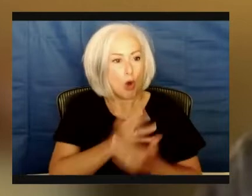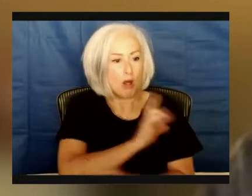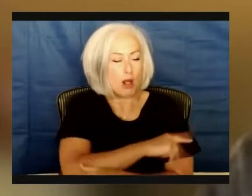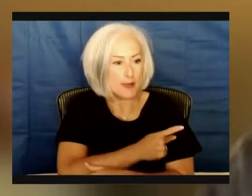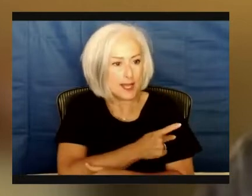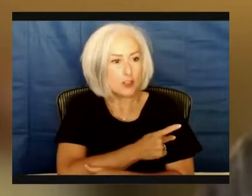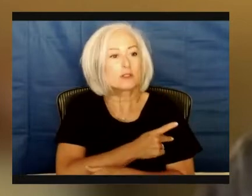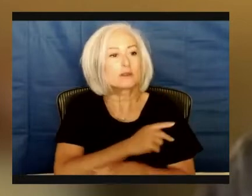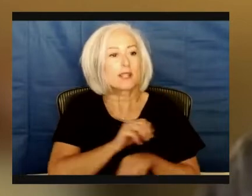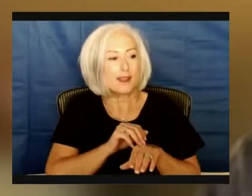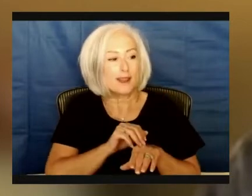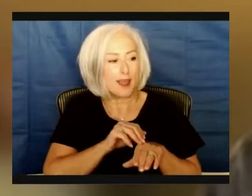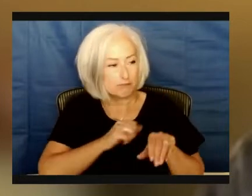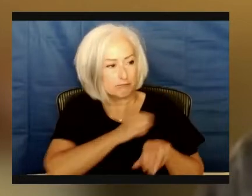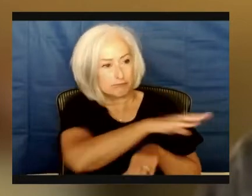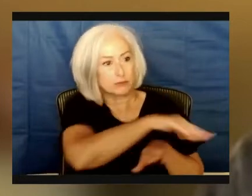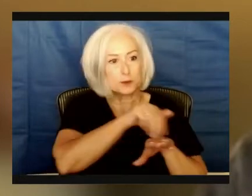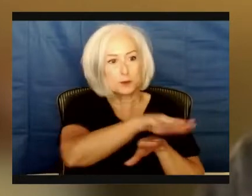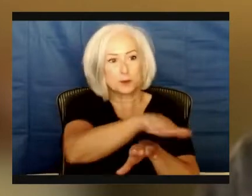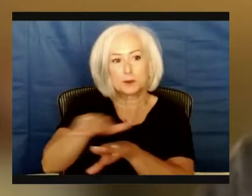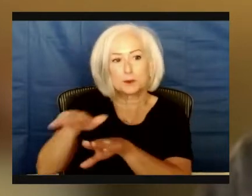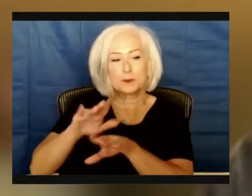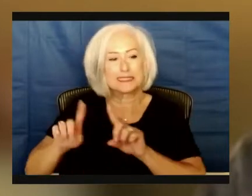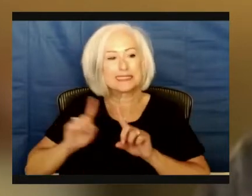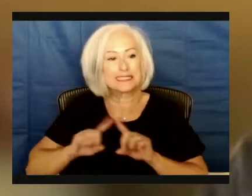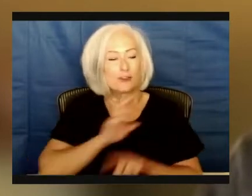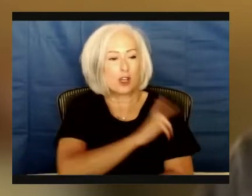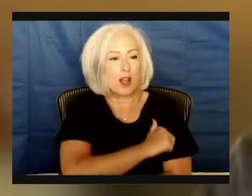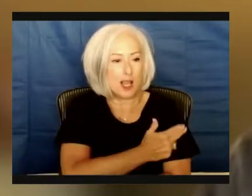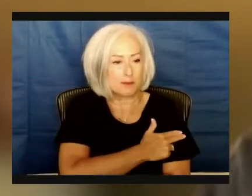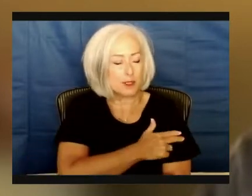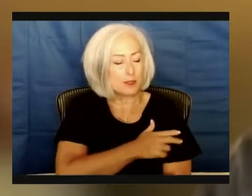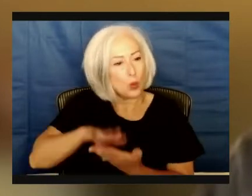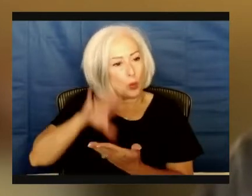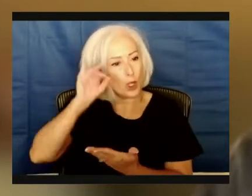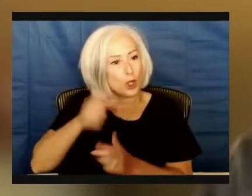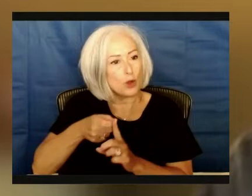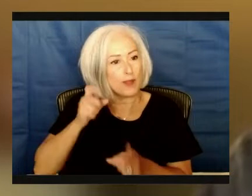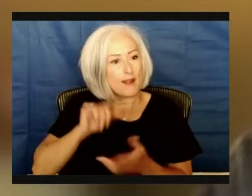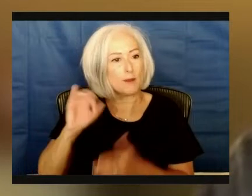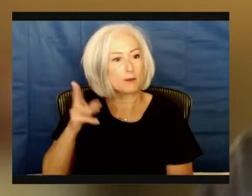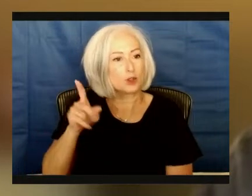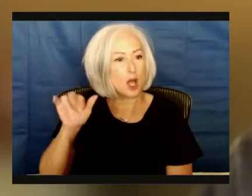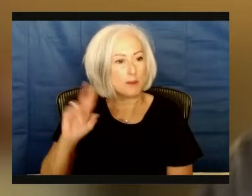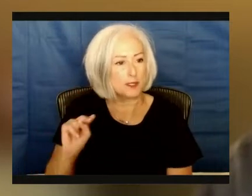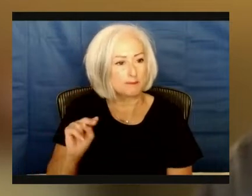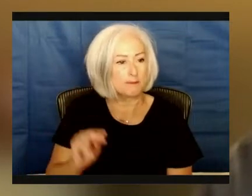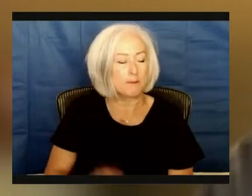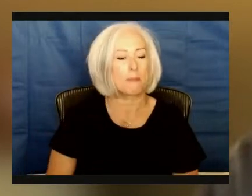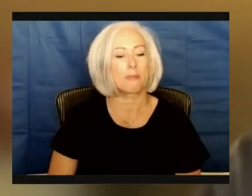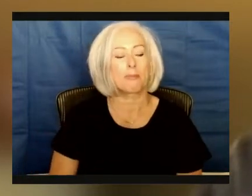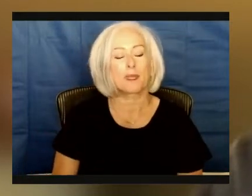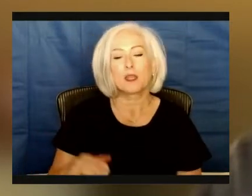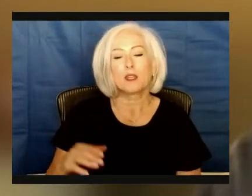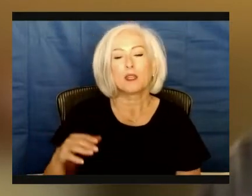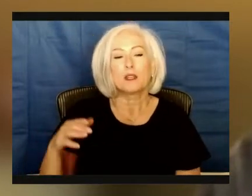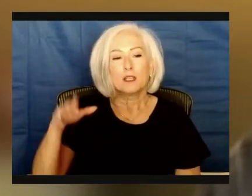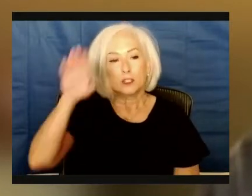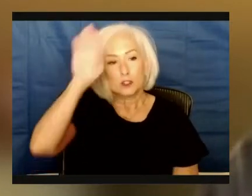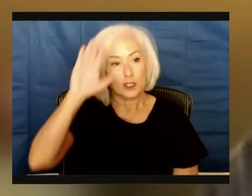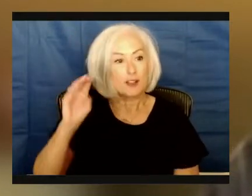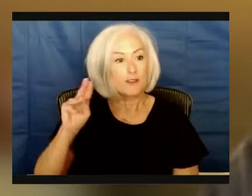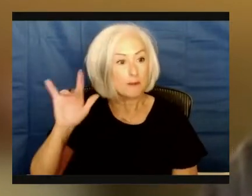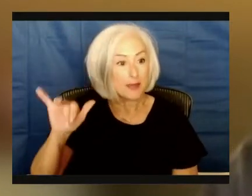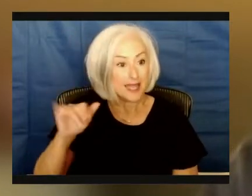big things that we learned out of Joplin. And as Chief Manley shared and the others shared, we do practice these things. We